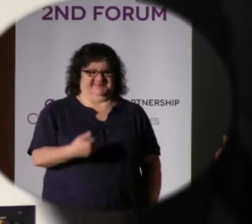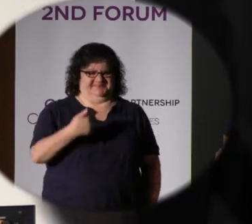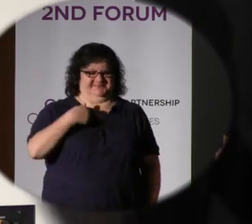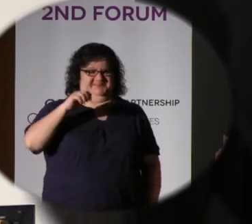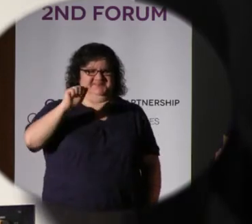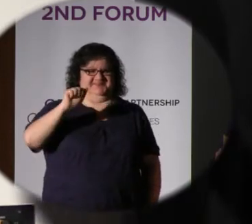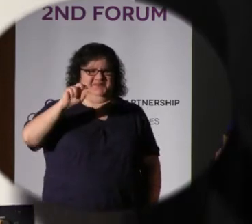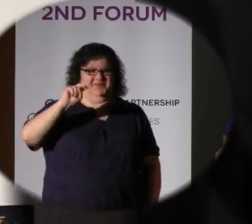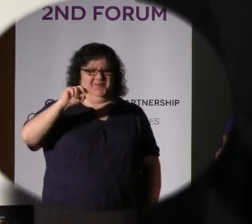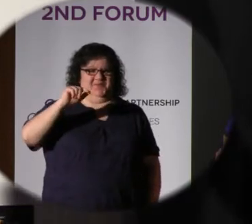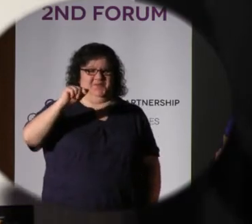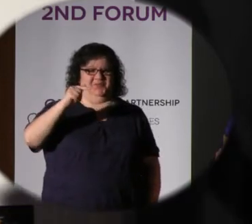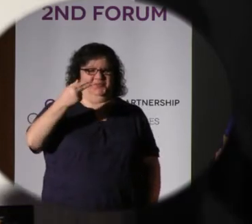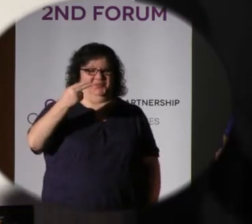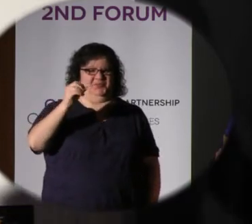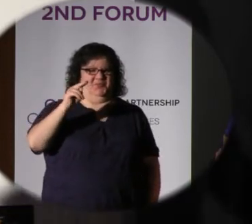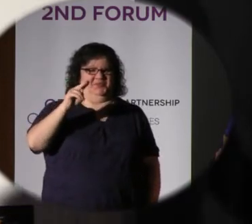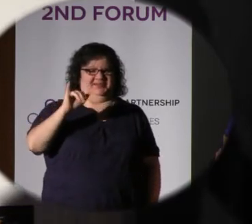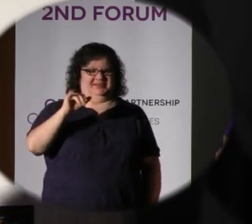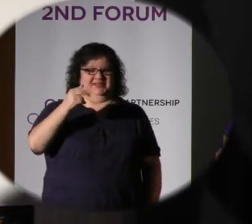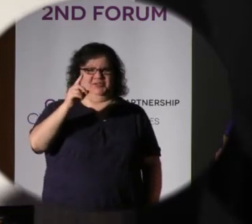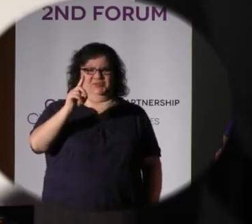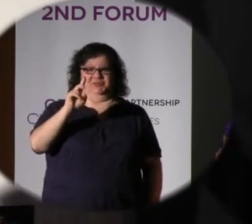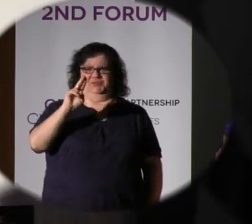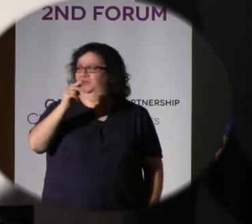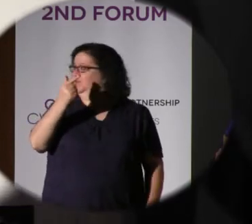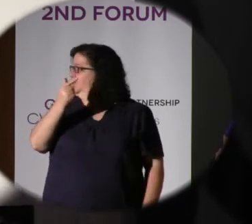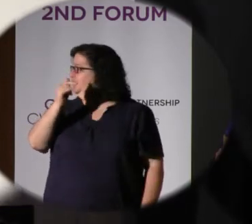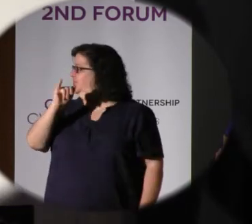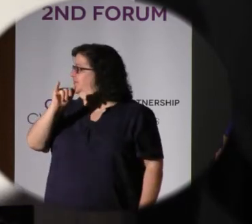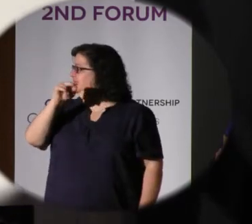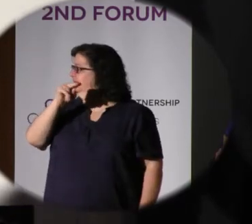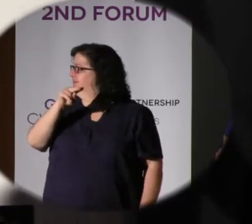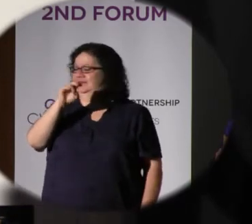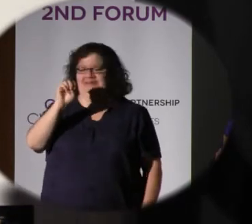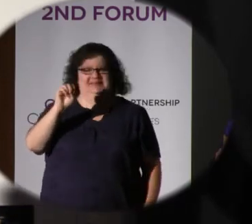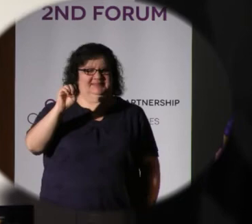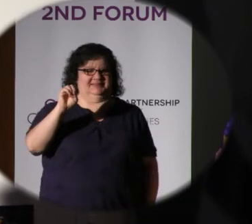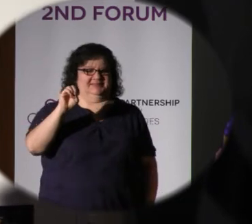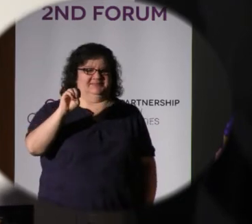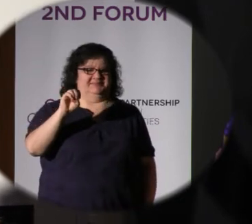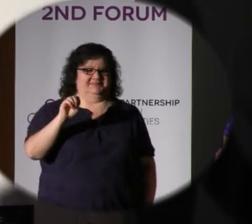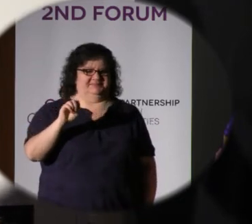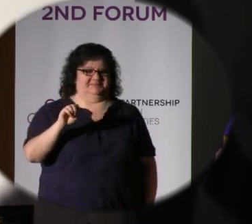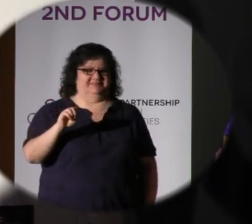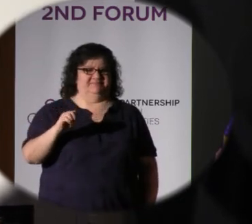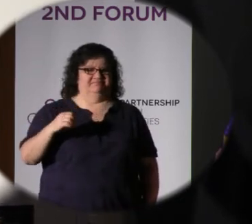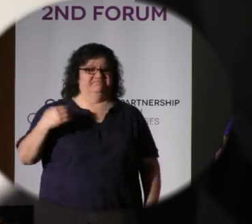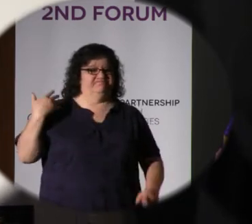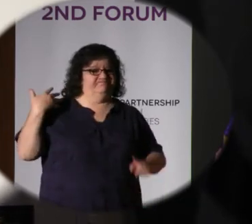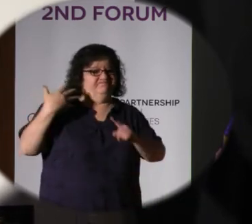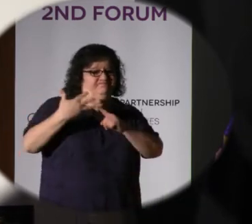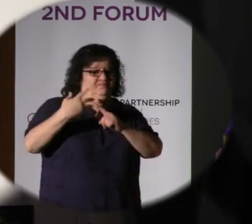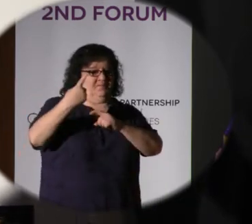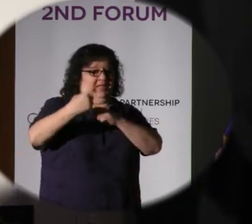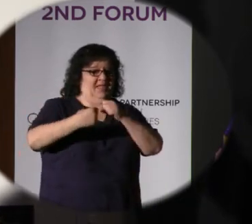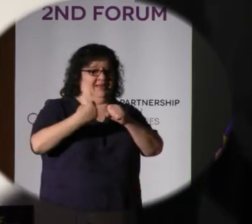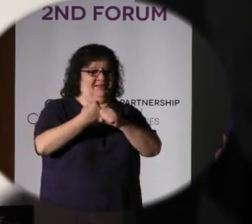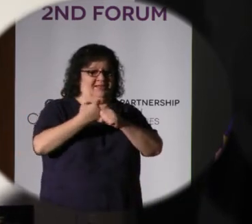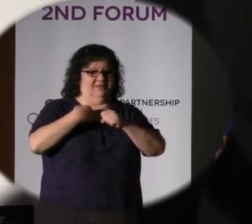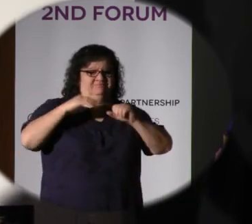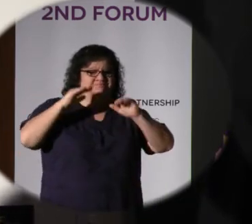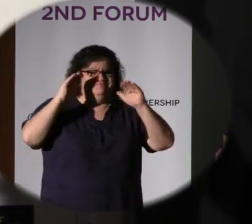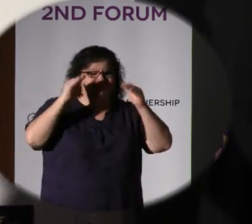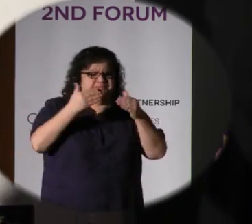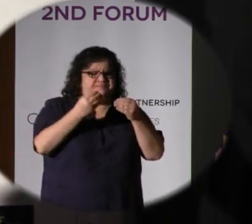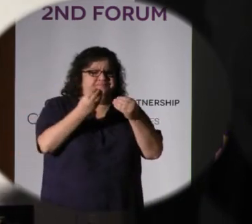on the Nutrition Task Force over the last year, and it feels quite amazing that a year has passed by. It feels like a year's achievements have happened in 6